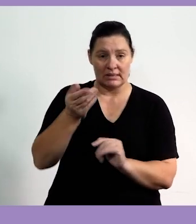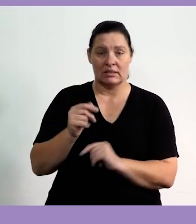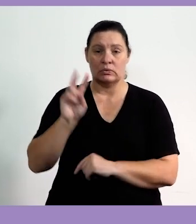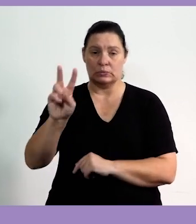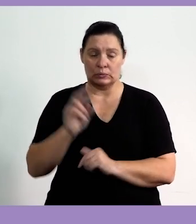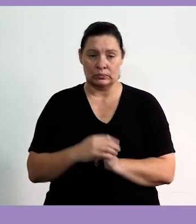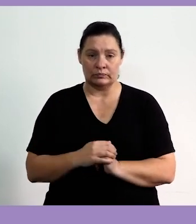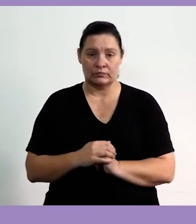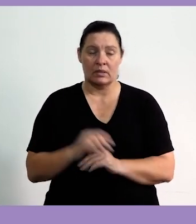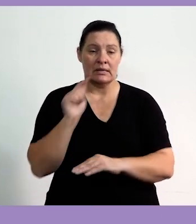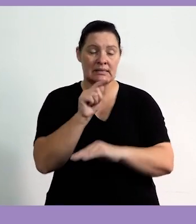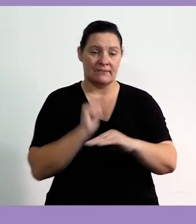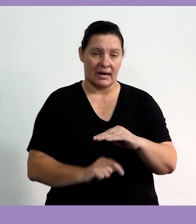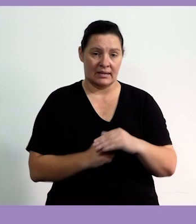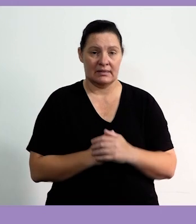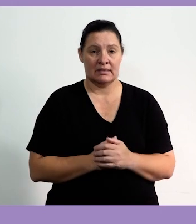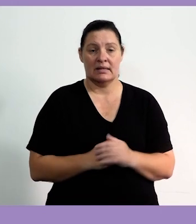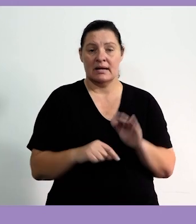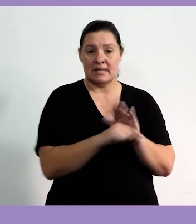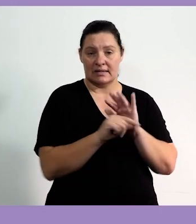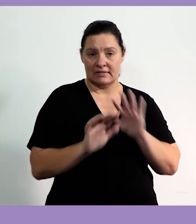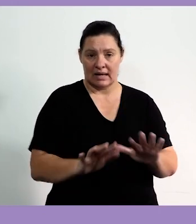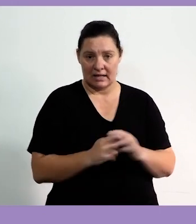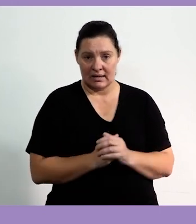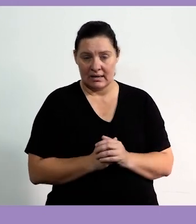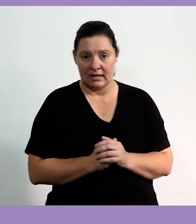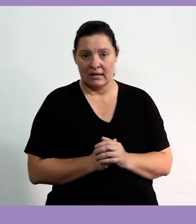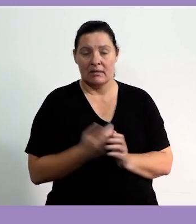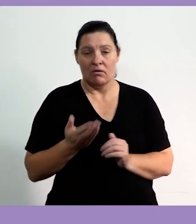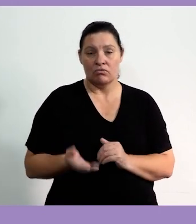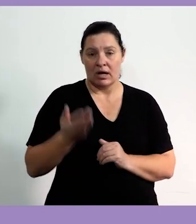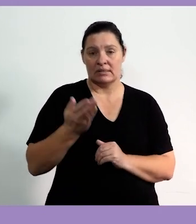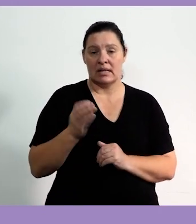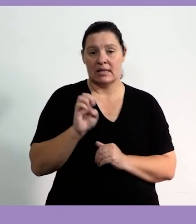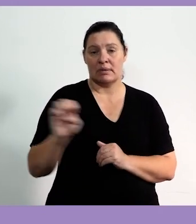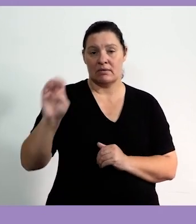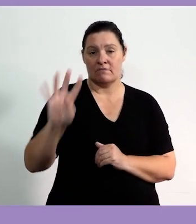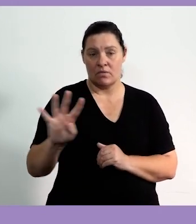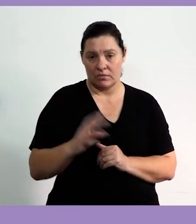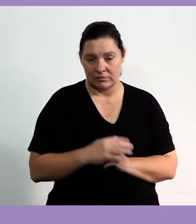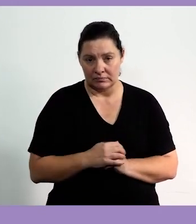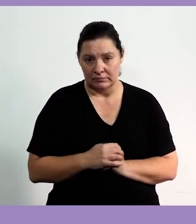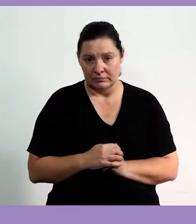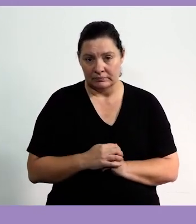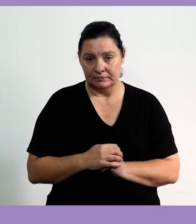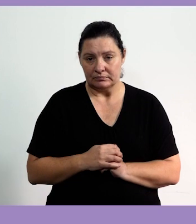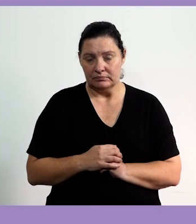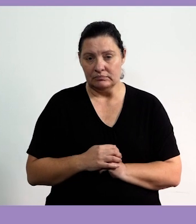is raised to the exponent 2, divided by negative 10, and that is raised to the exponent